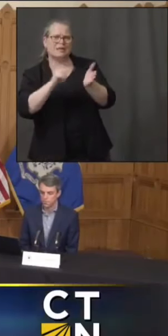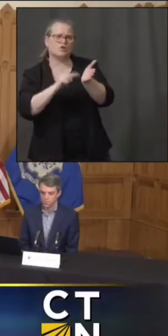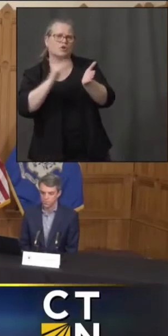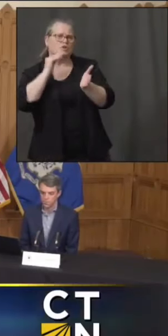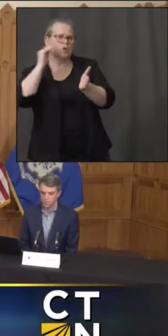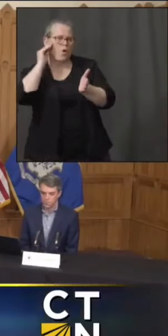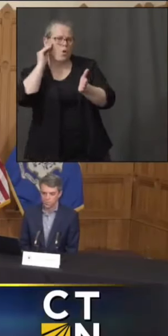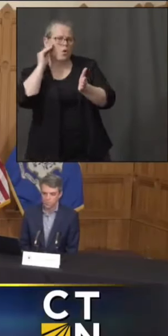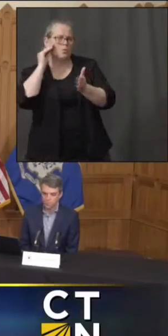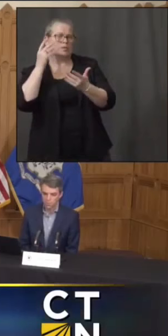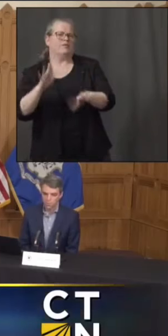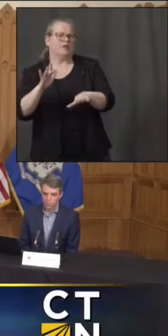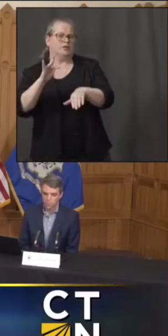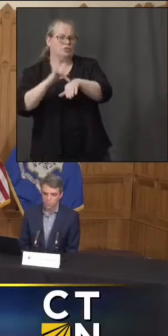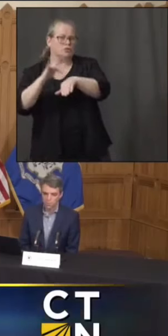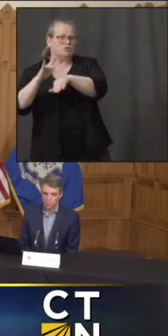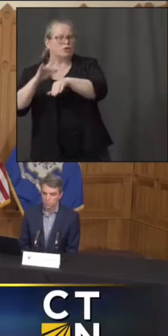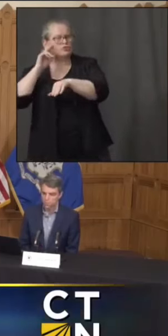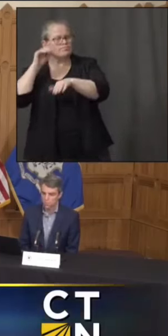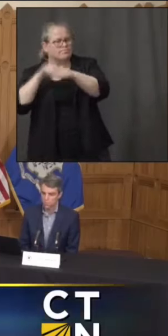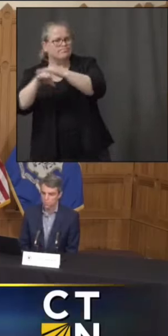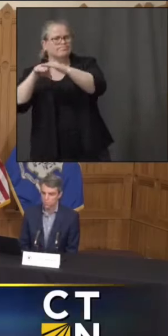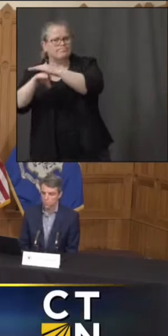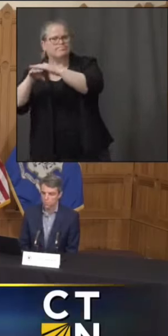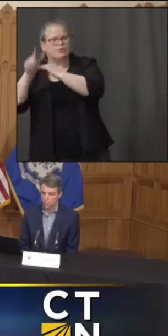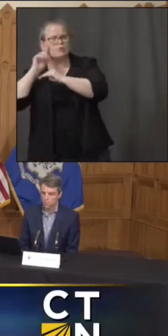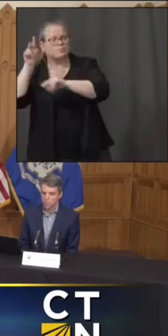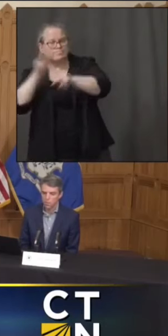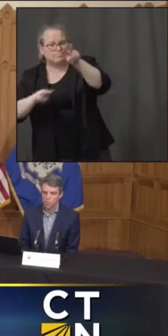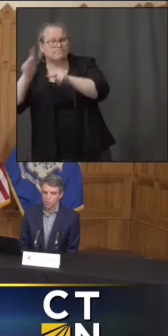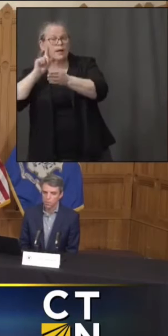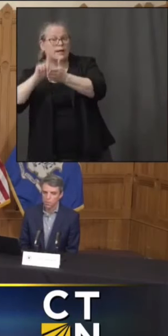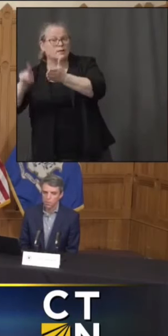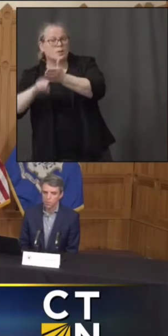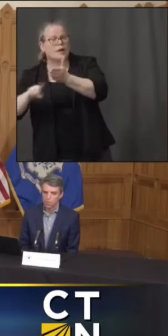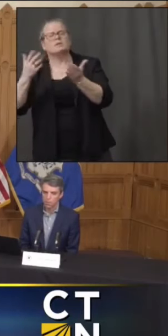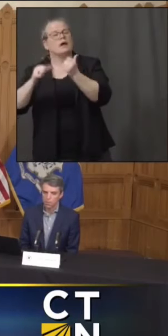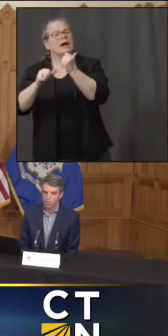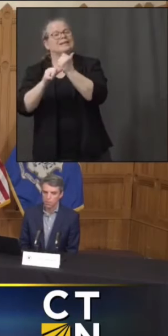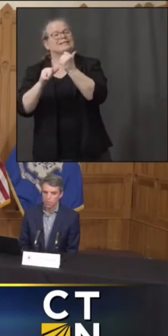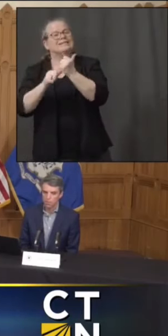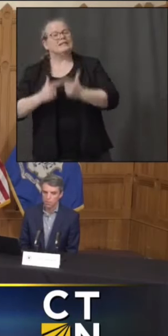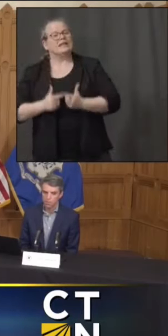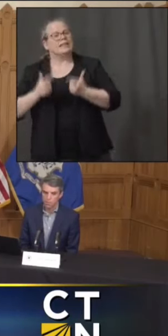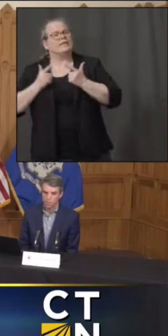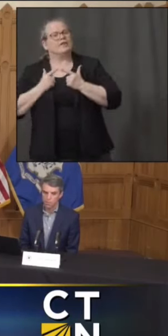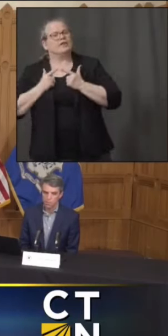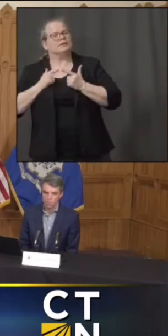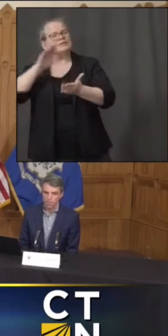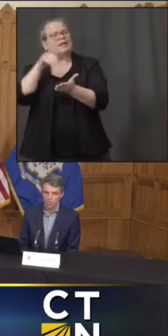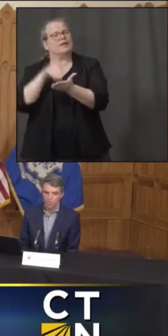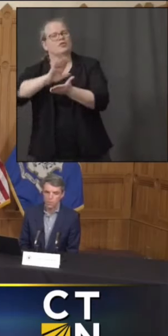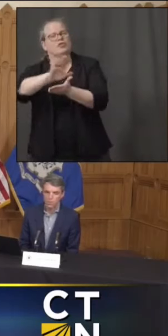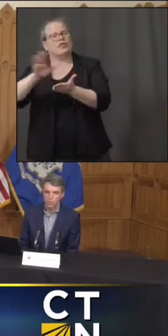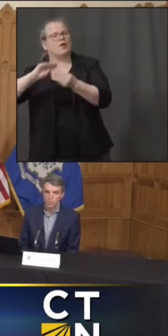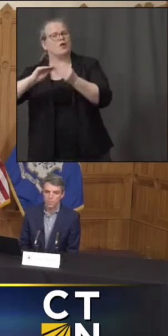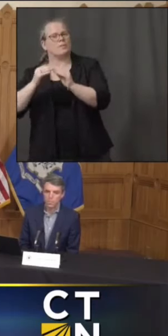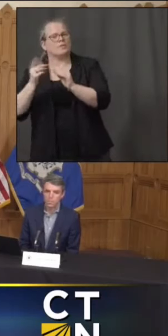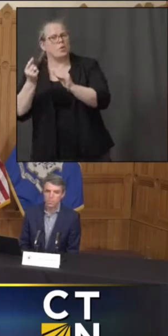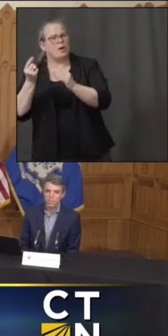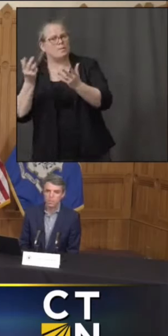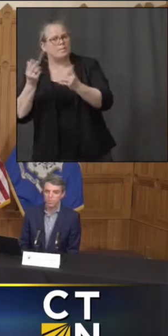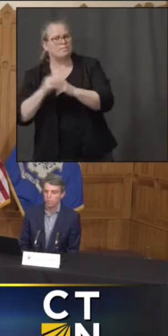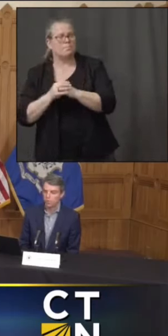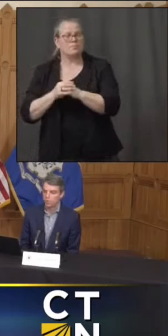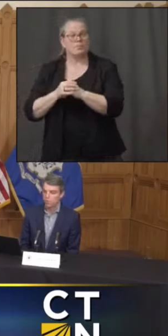living facilities go? Do we have numbers on the positive cases and the deaths? So the